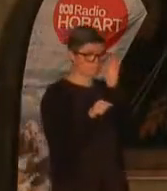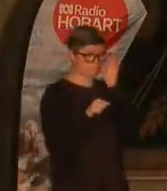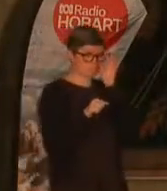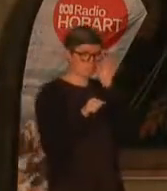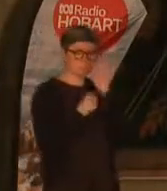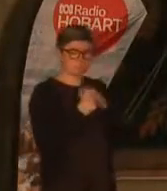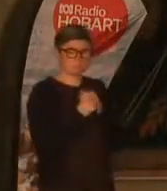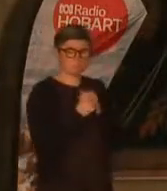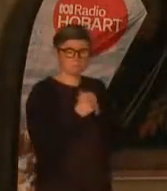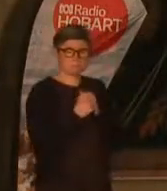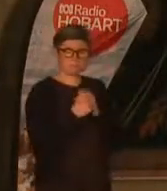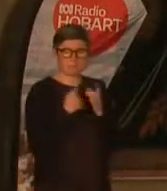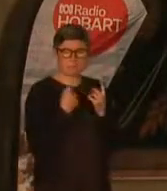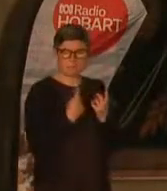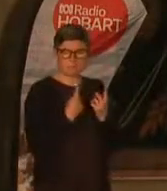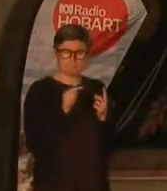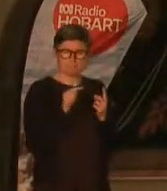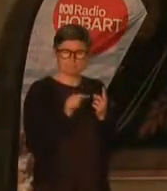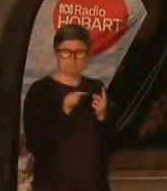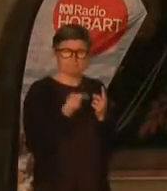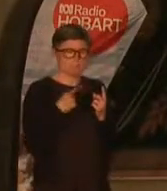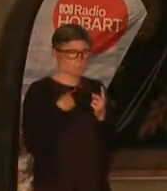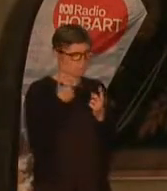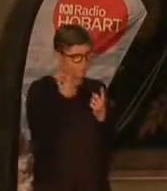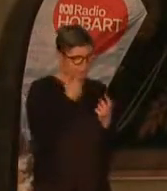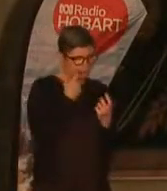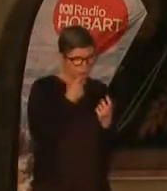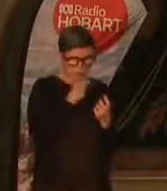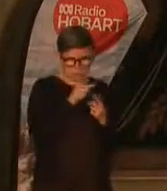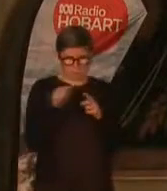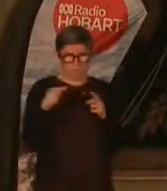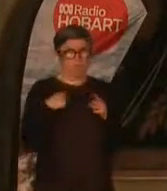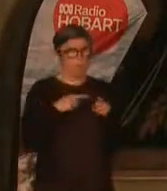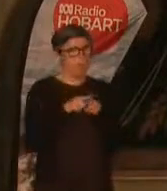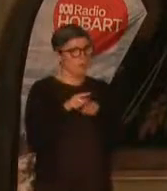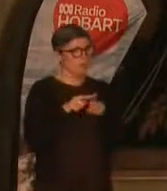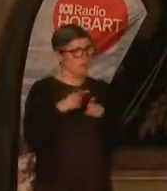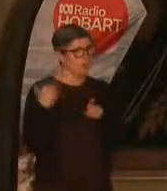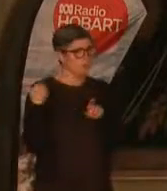one thing that I have come across that I've learnt